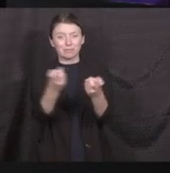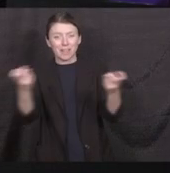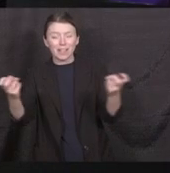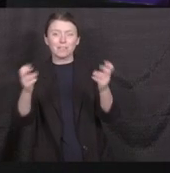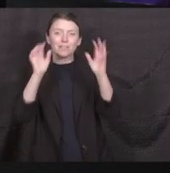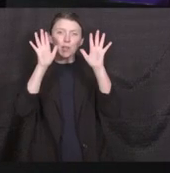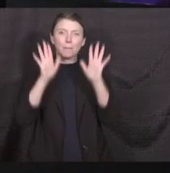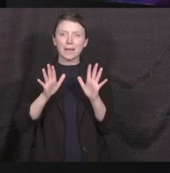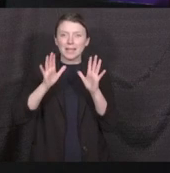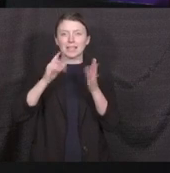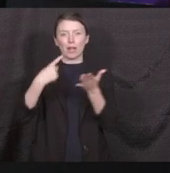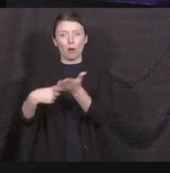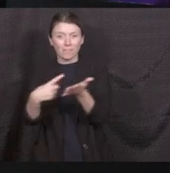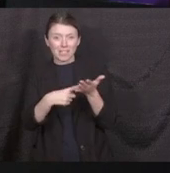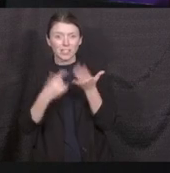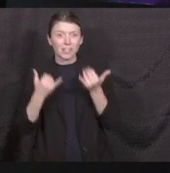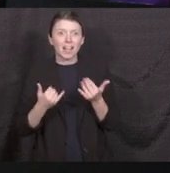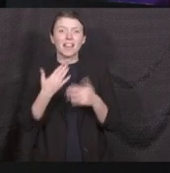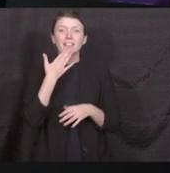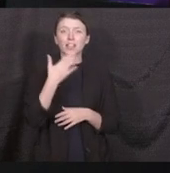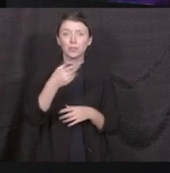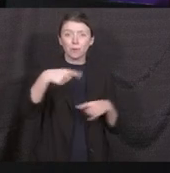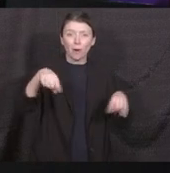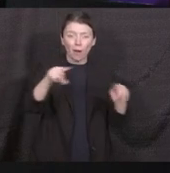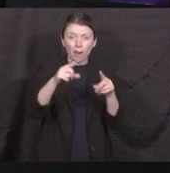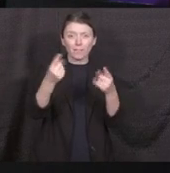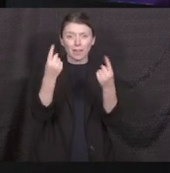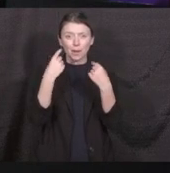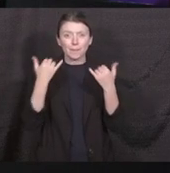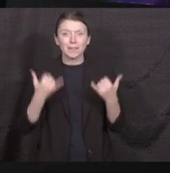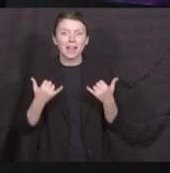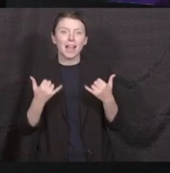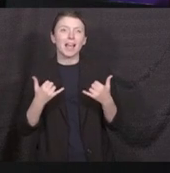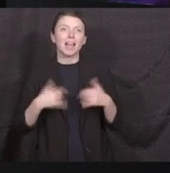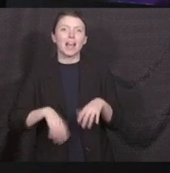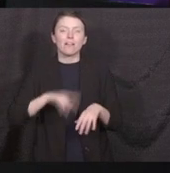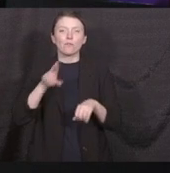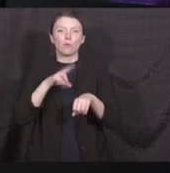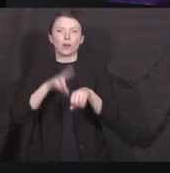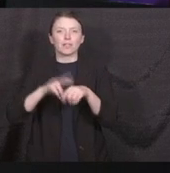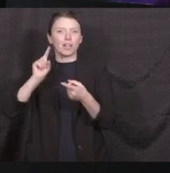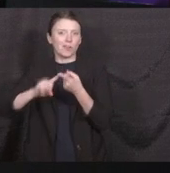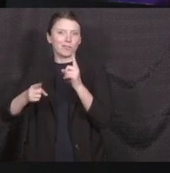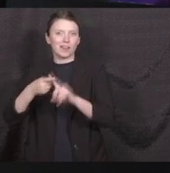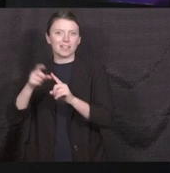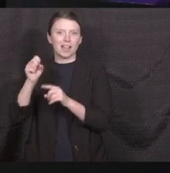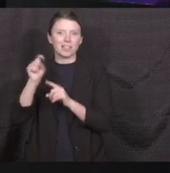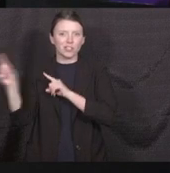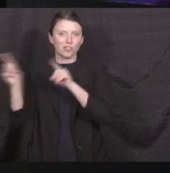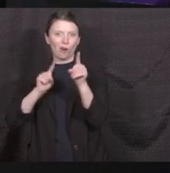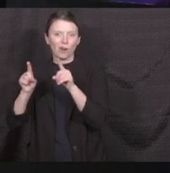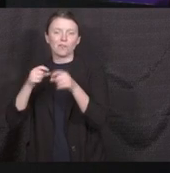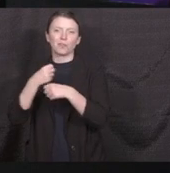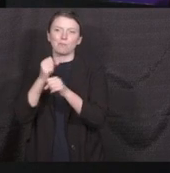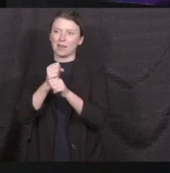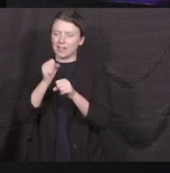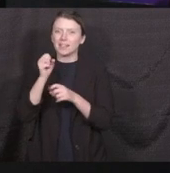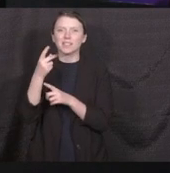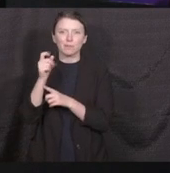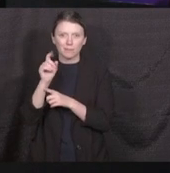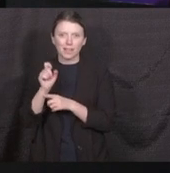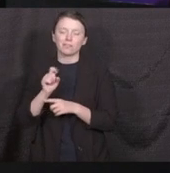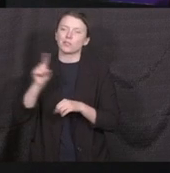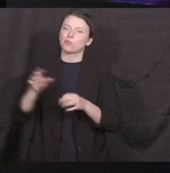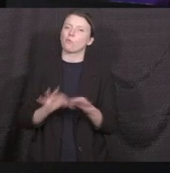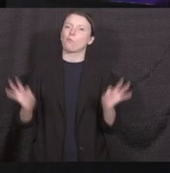this incredible conversation. Thank you all for tuning in today. And of course, to our friends at Starz for always making space for us to have these important conversations. We